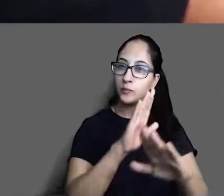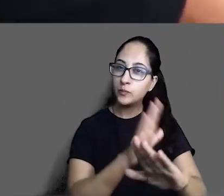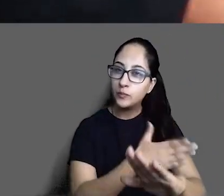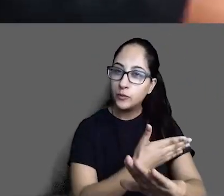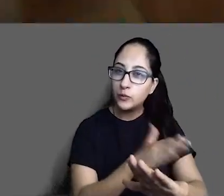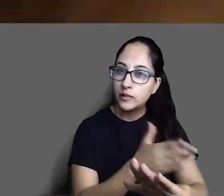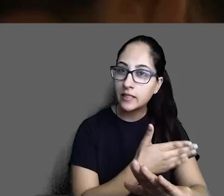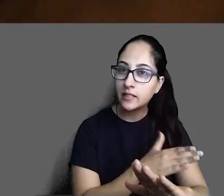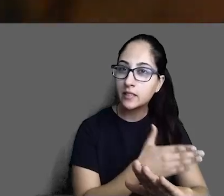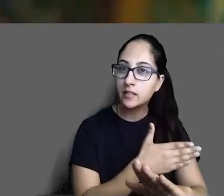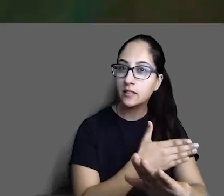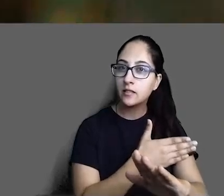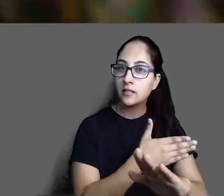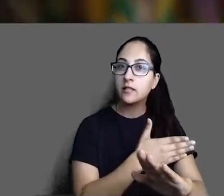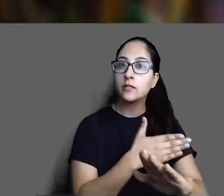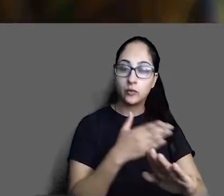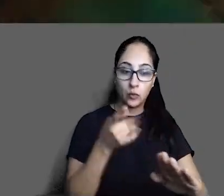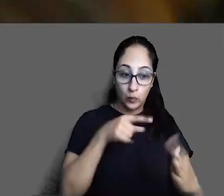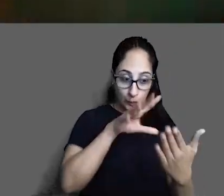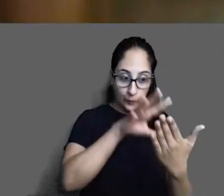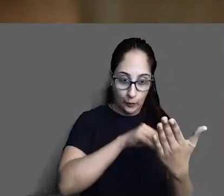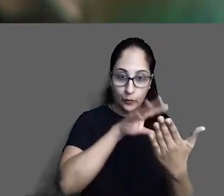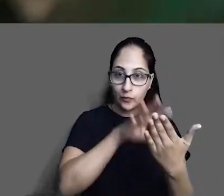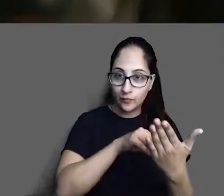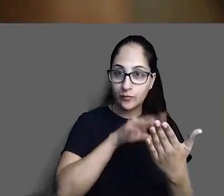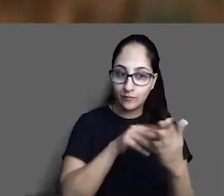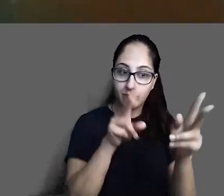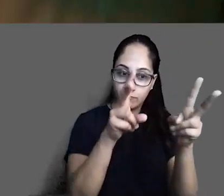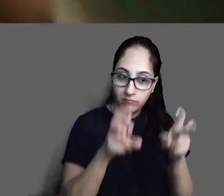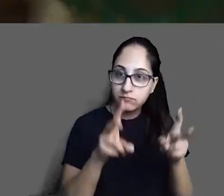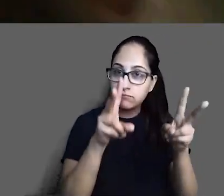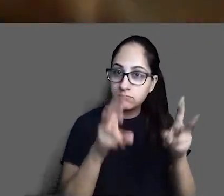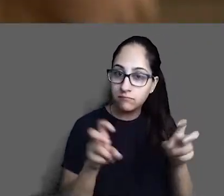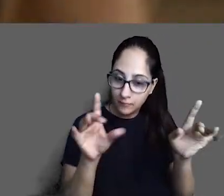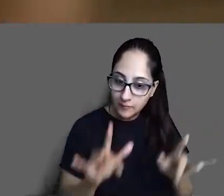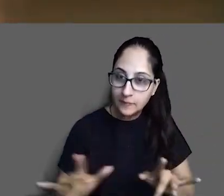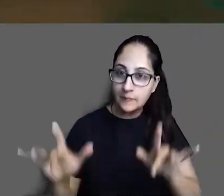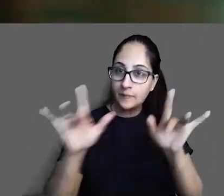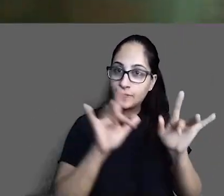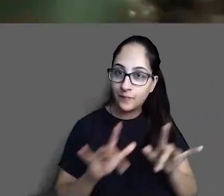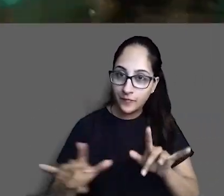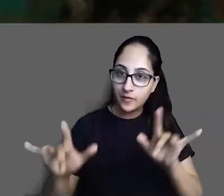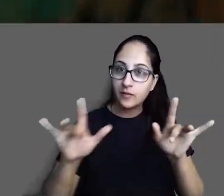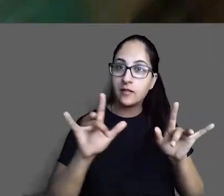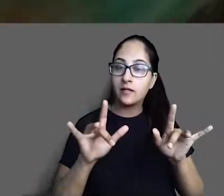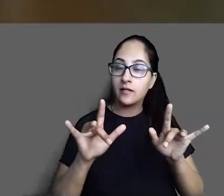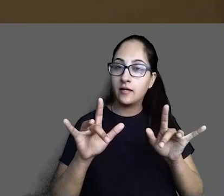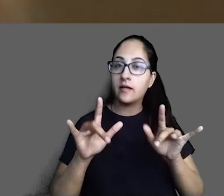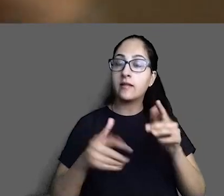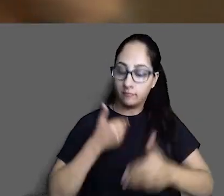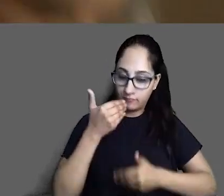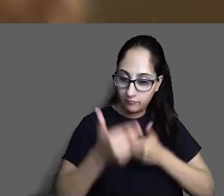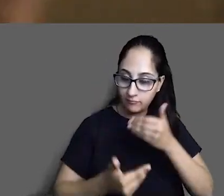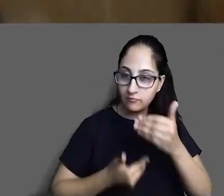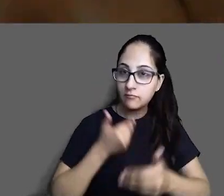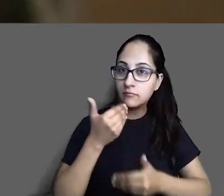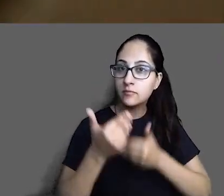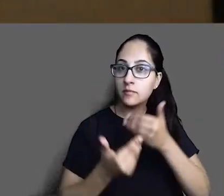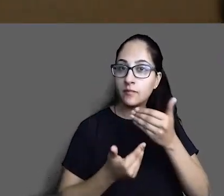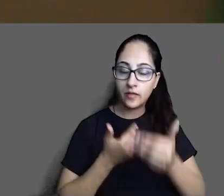of music producers and partners. And then a few years into this, realized that we could